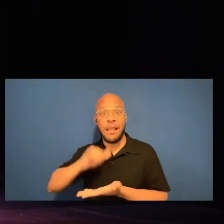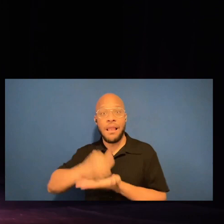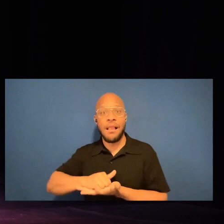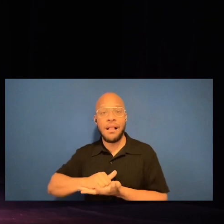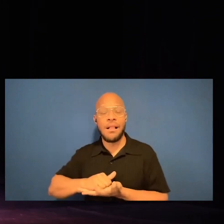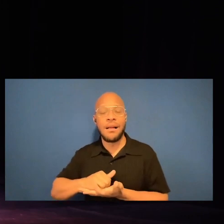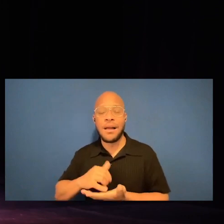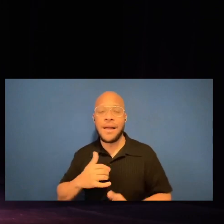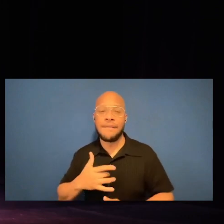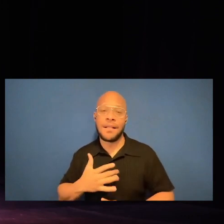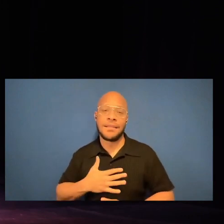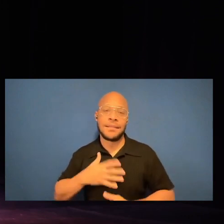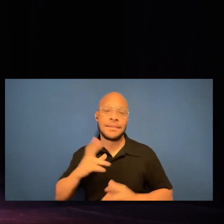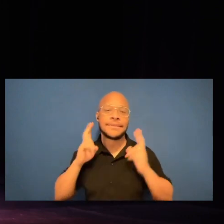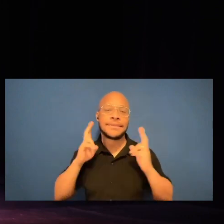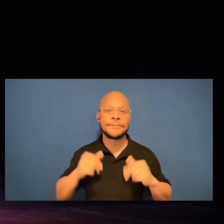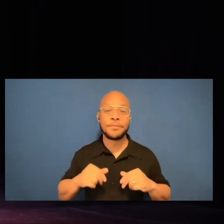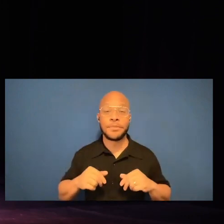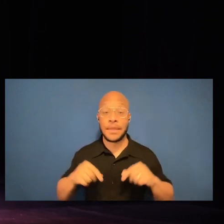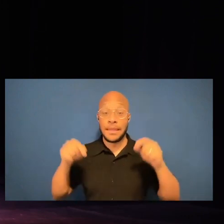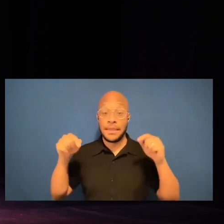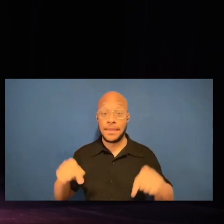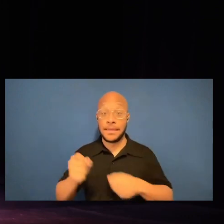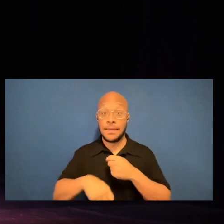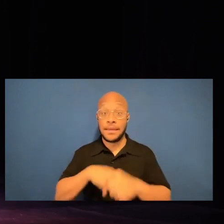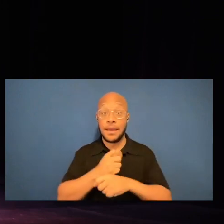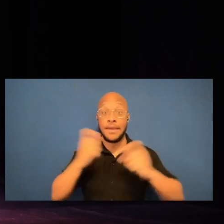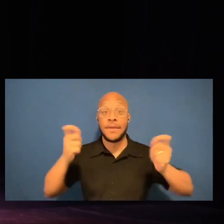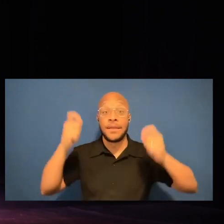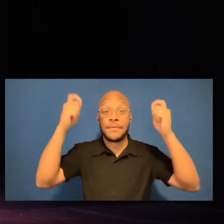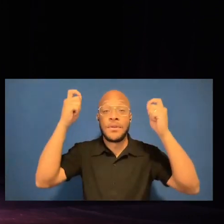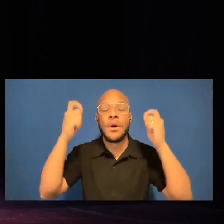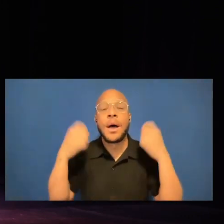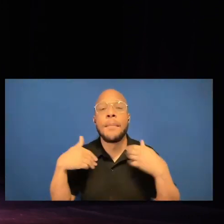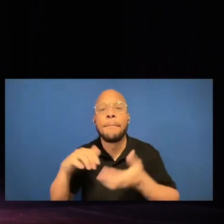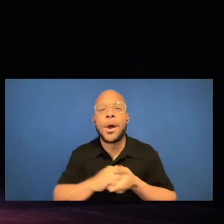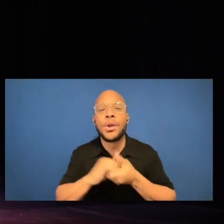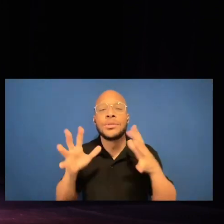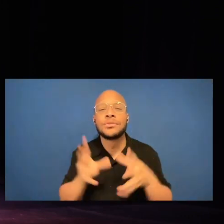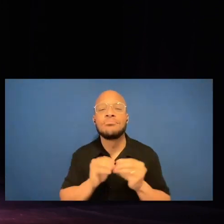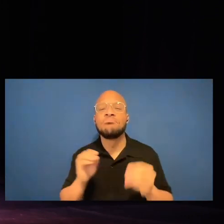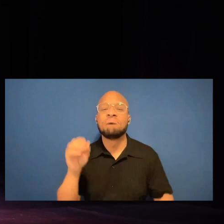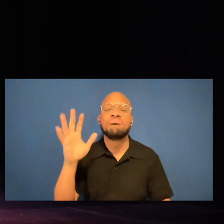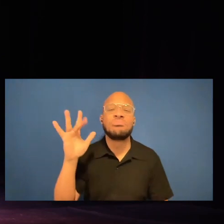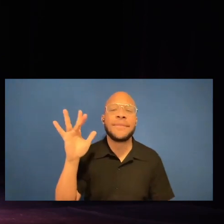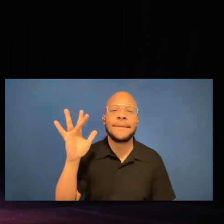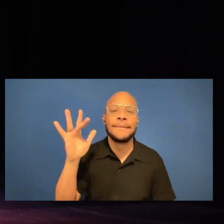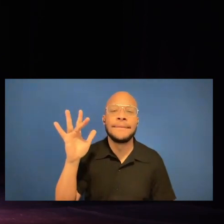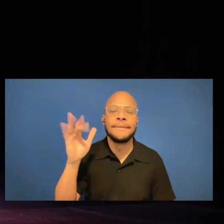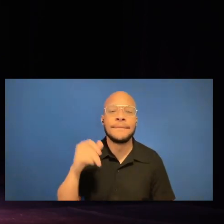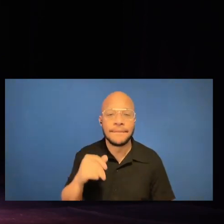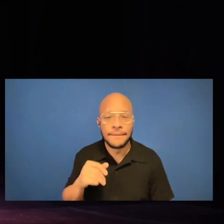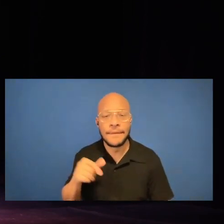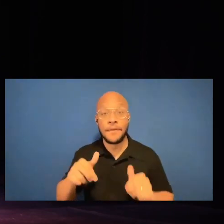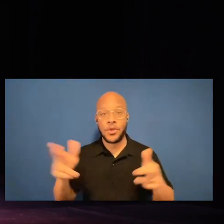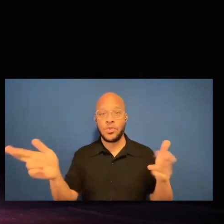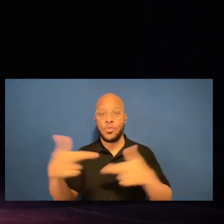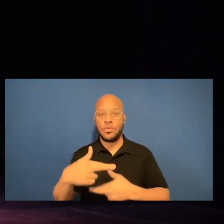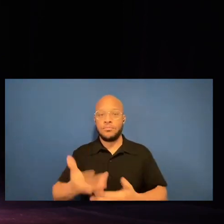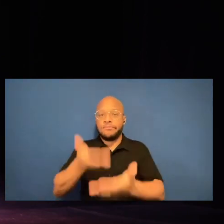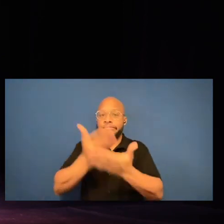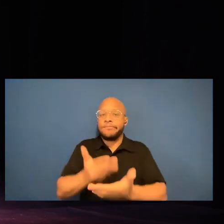this year's festival. This room is a testament to the power of tenacity, collective work,